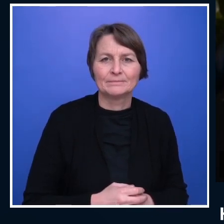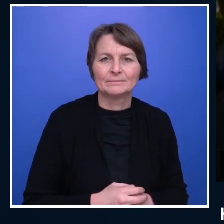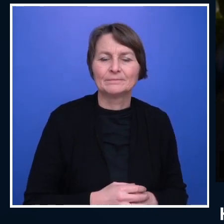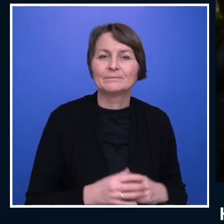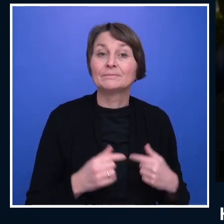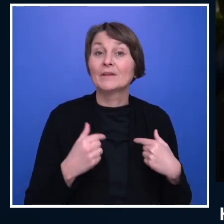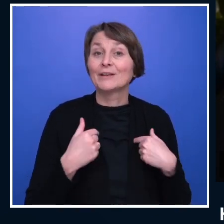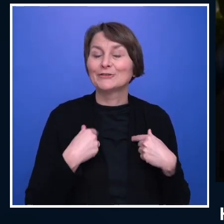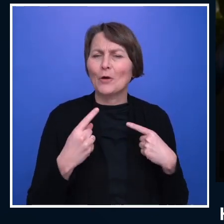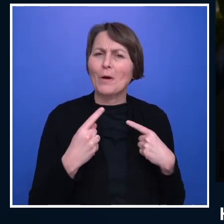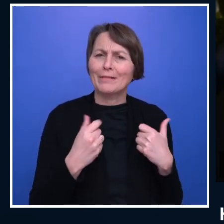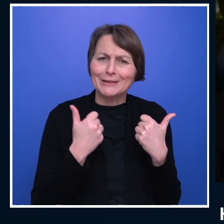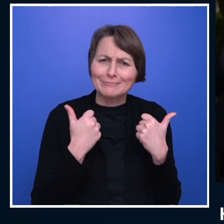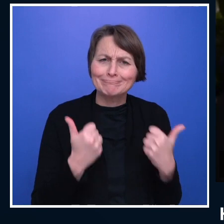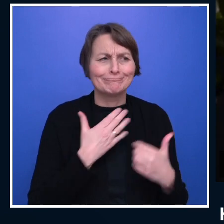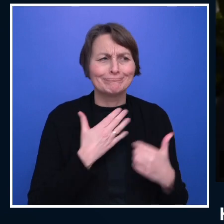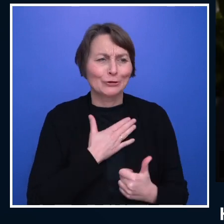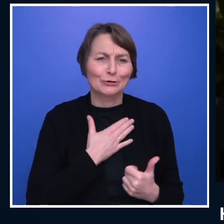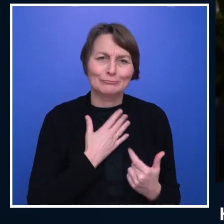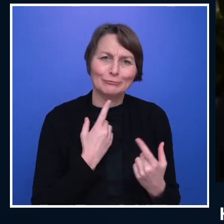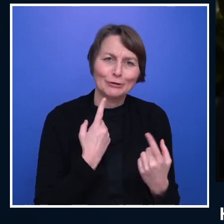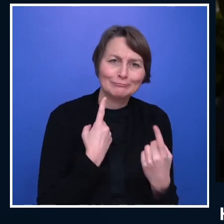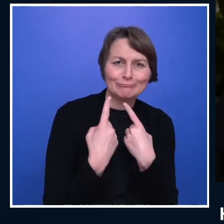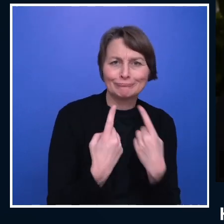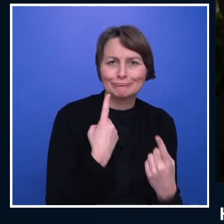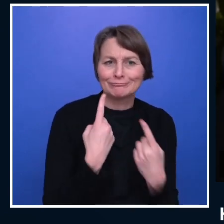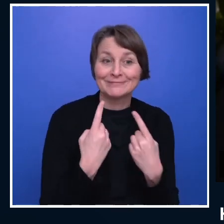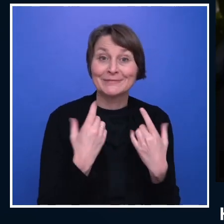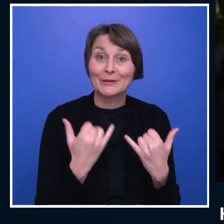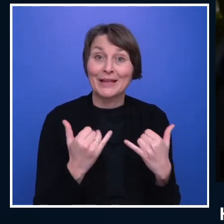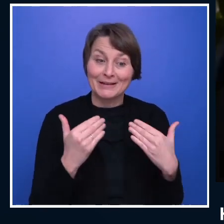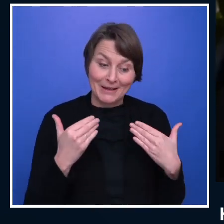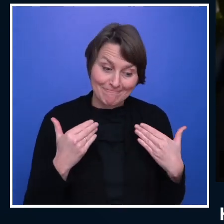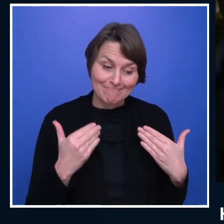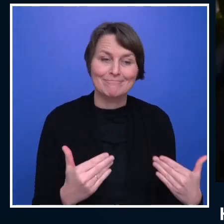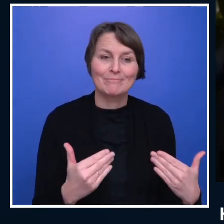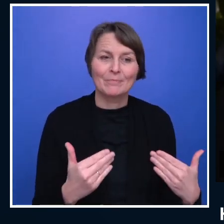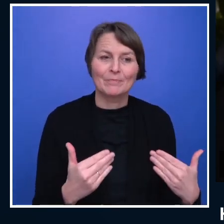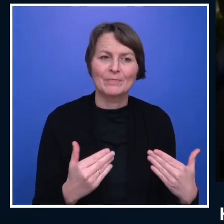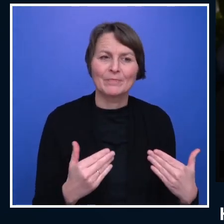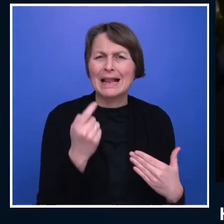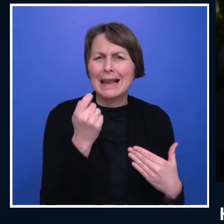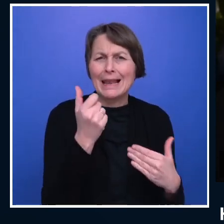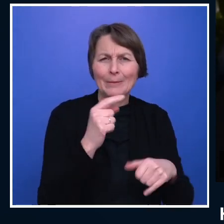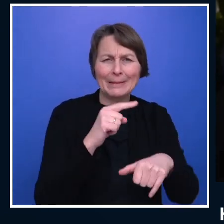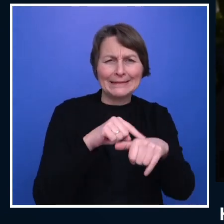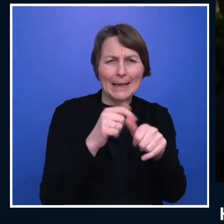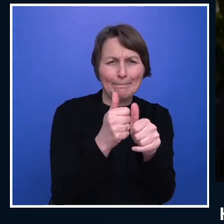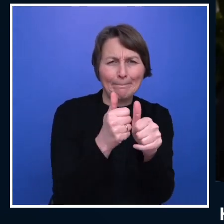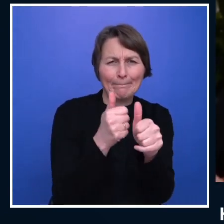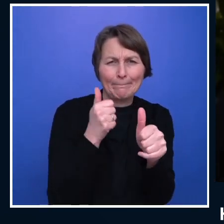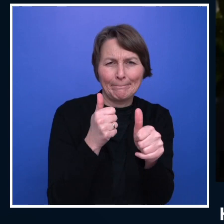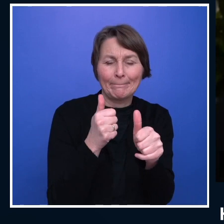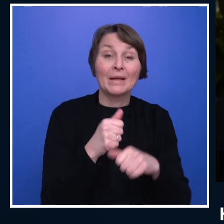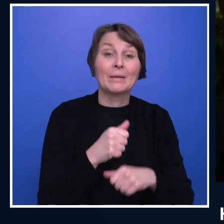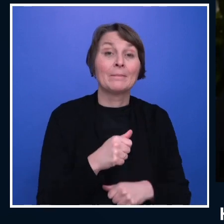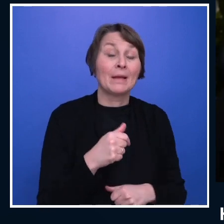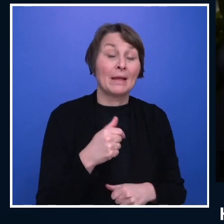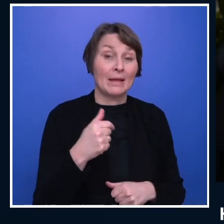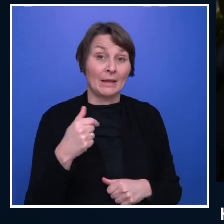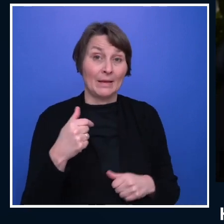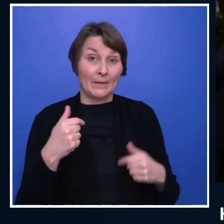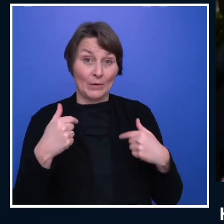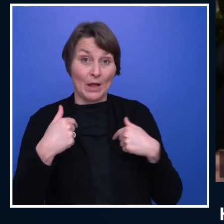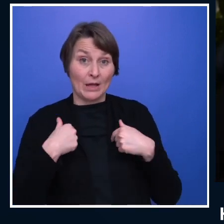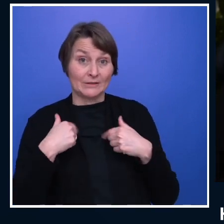that. Yeah. Okay. Let's do that. There is a bit of a lag between us and the live session, about 30 seconds or something